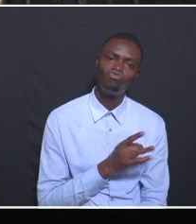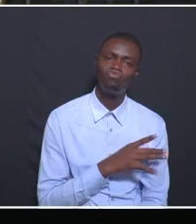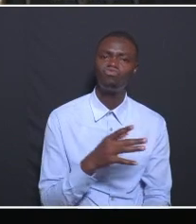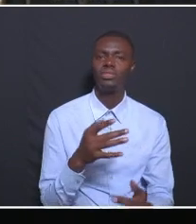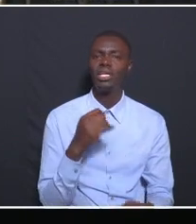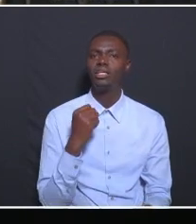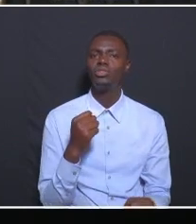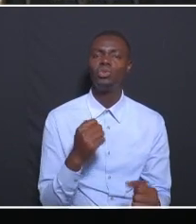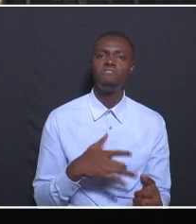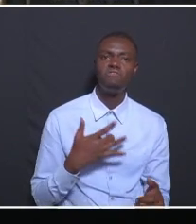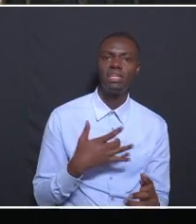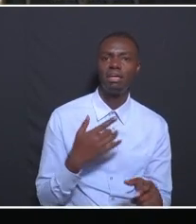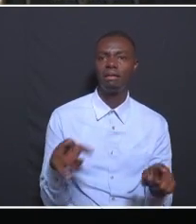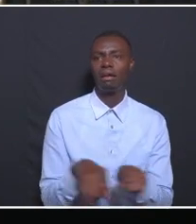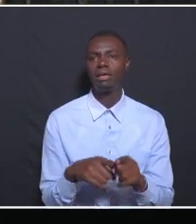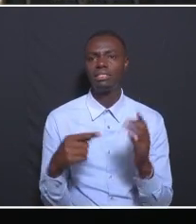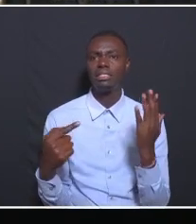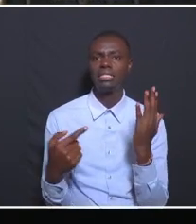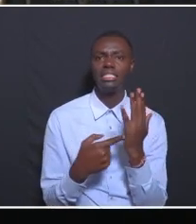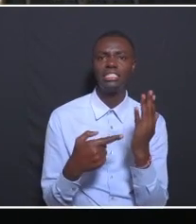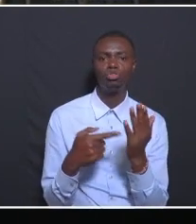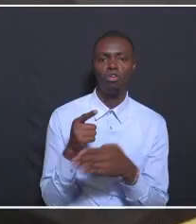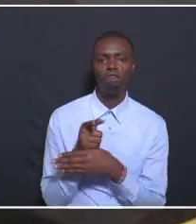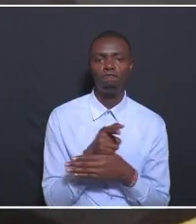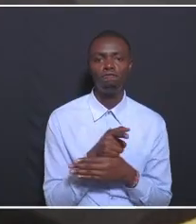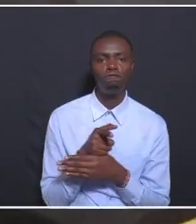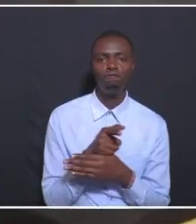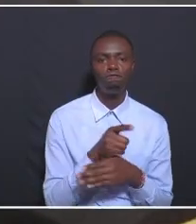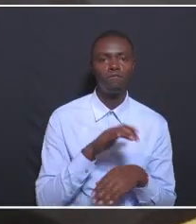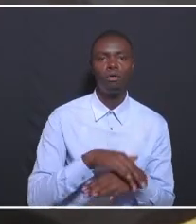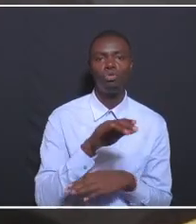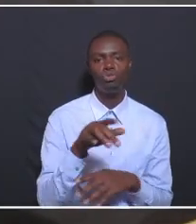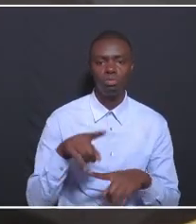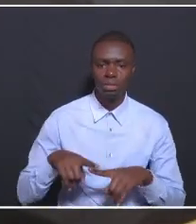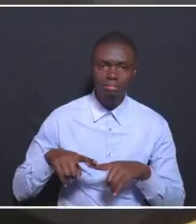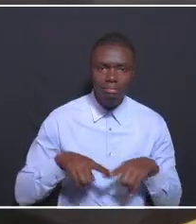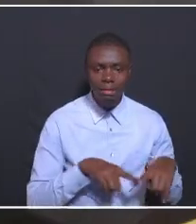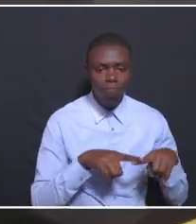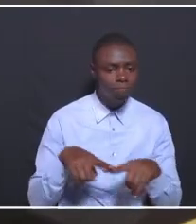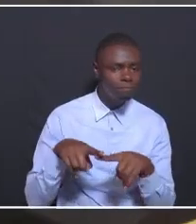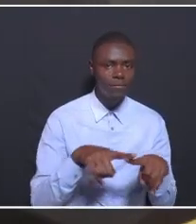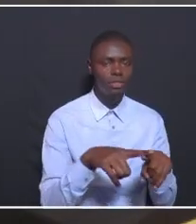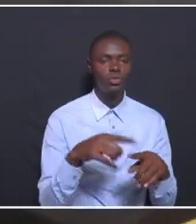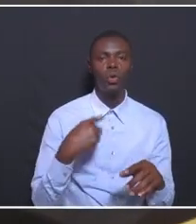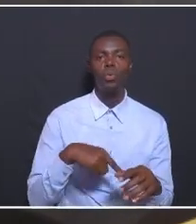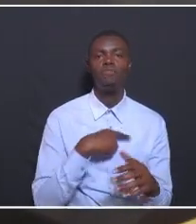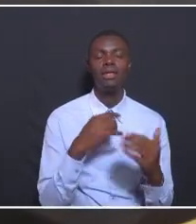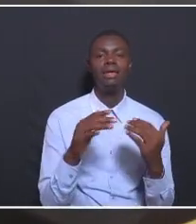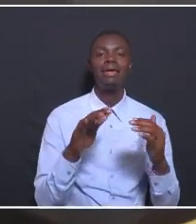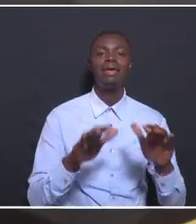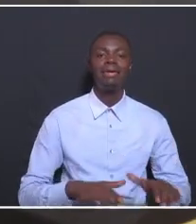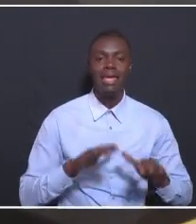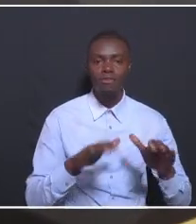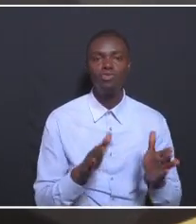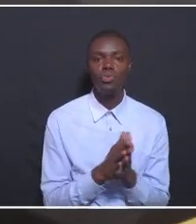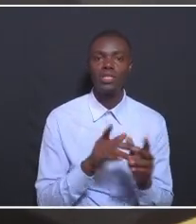there's a bit of digital surveillance, so to say. So we had to be very careful with what even the interviewers